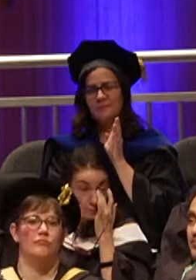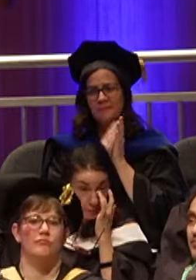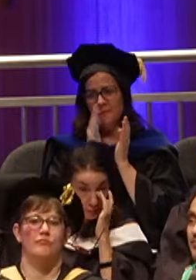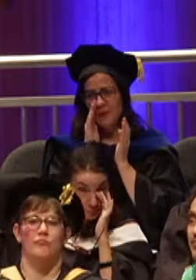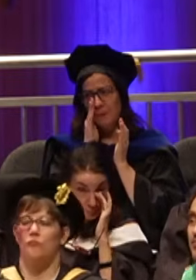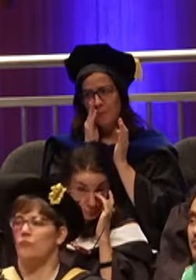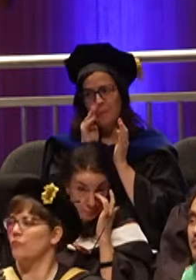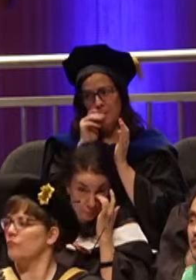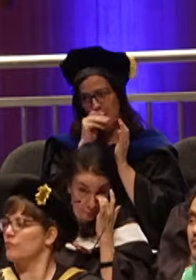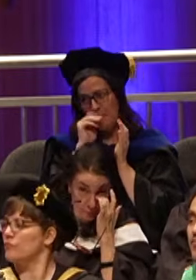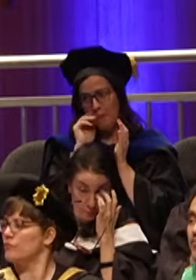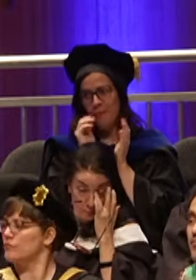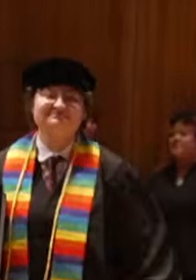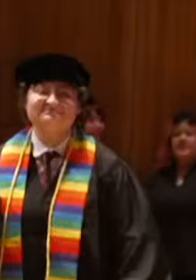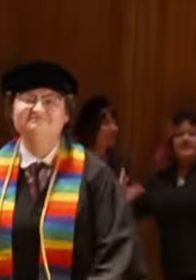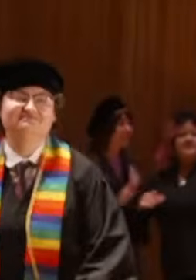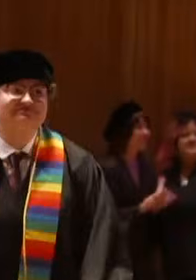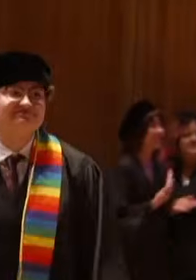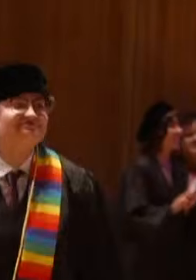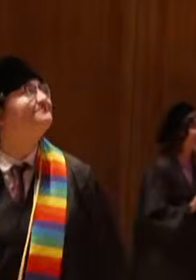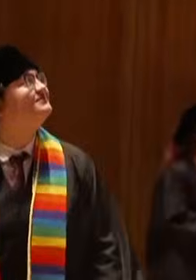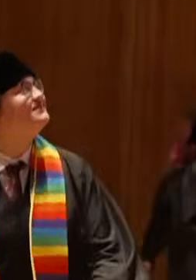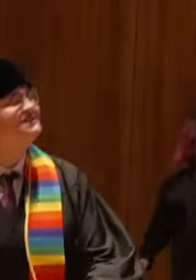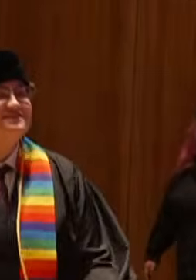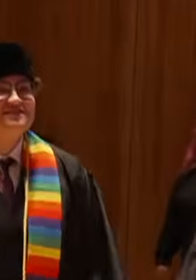Anthony Plessel, magna cum laude.